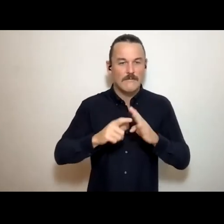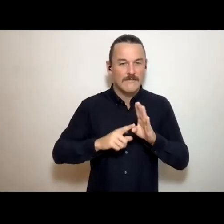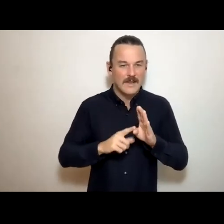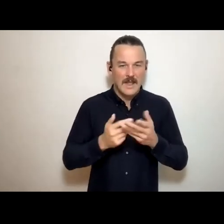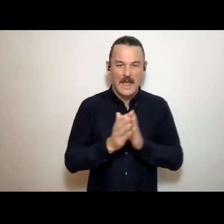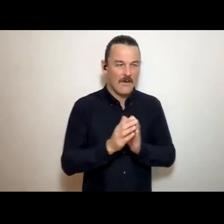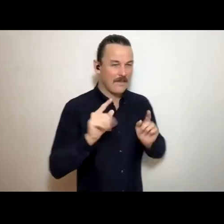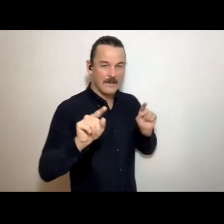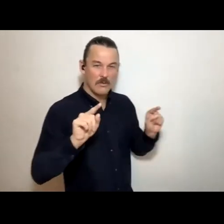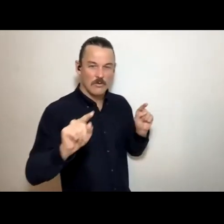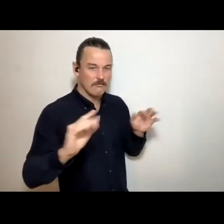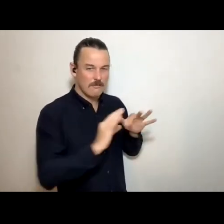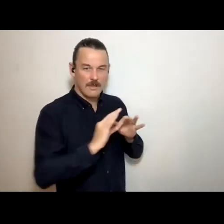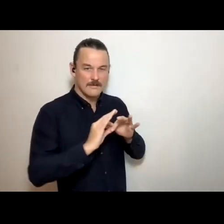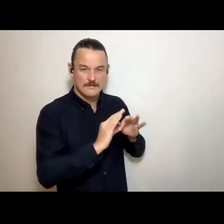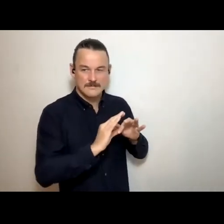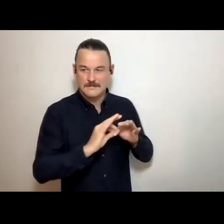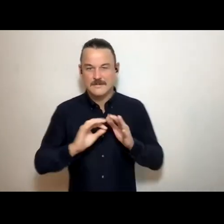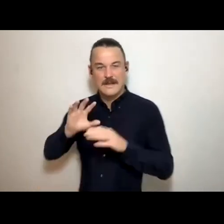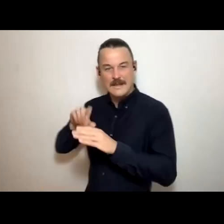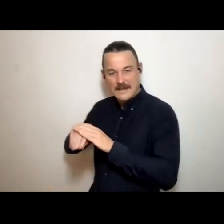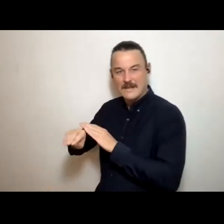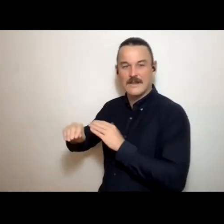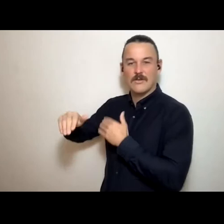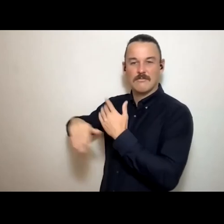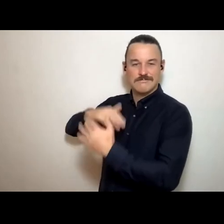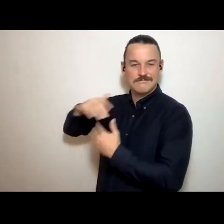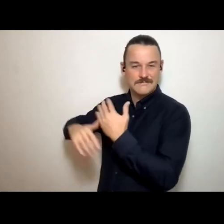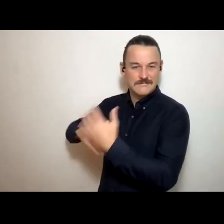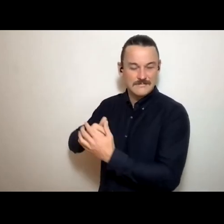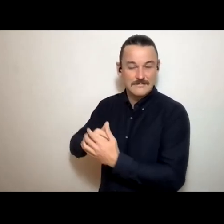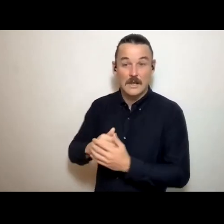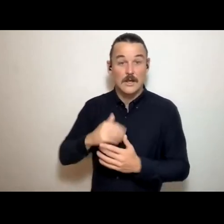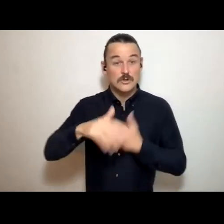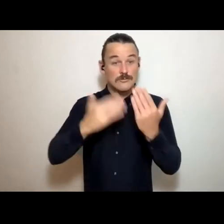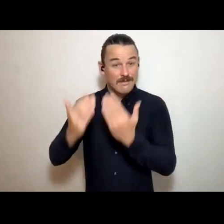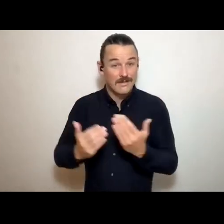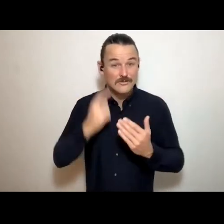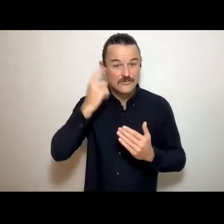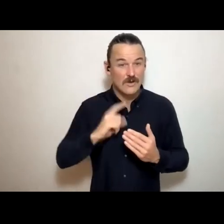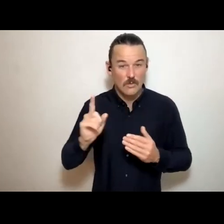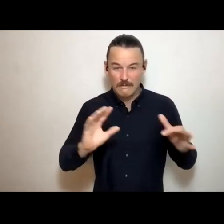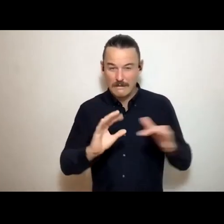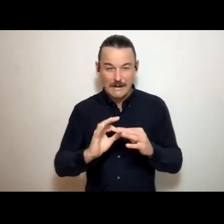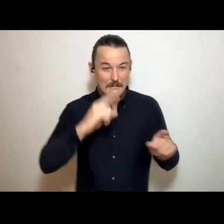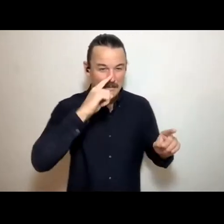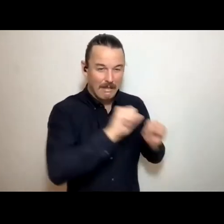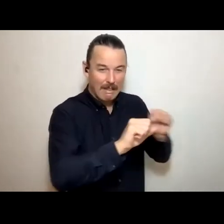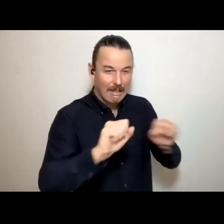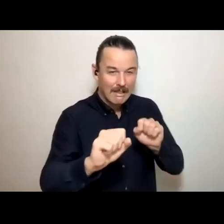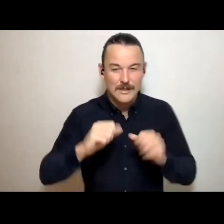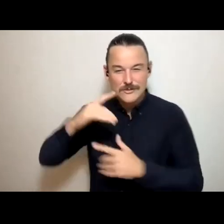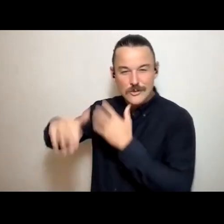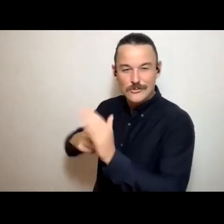Sociologists try to find connections between individuals and larger social practices. No matter how private or